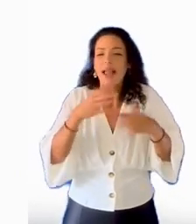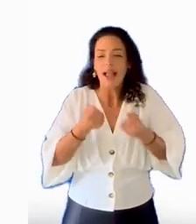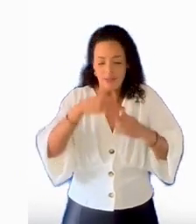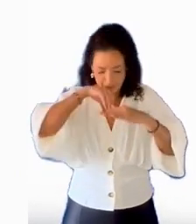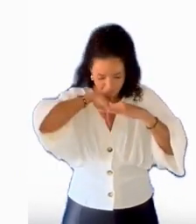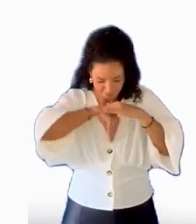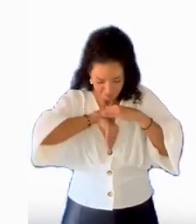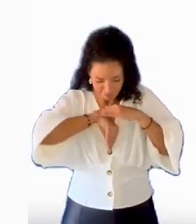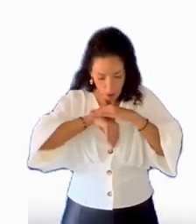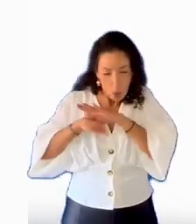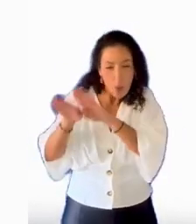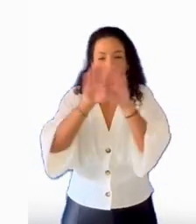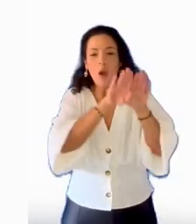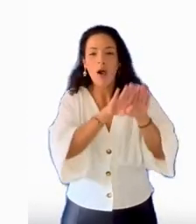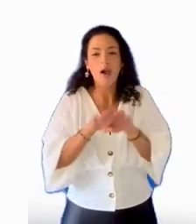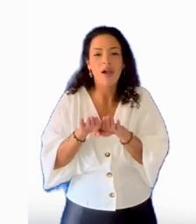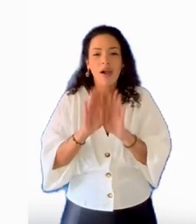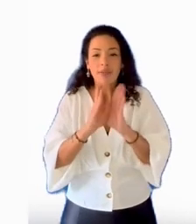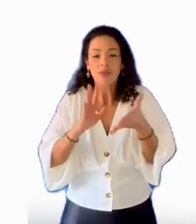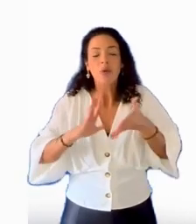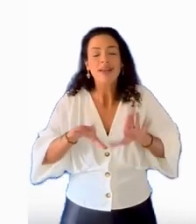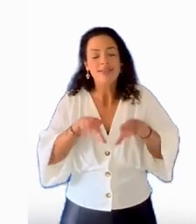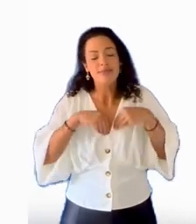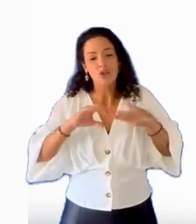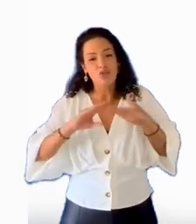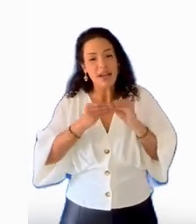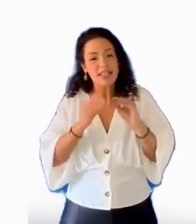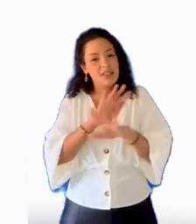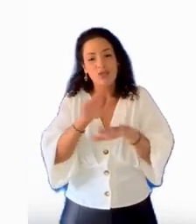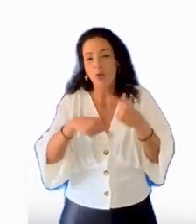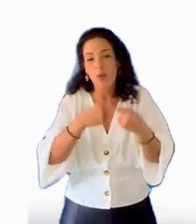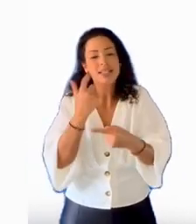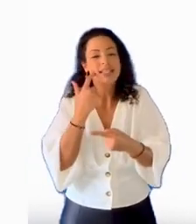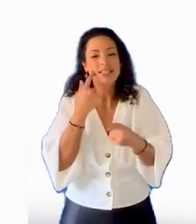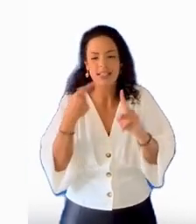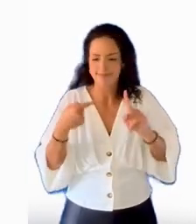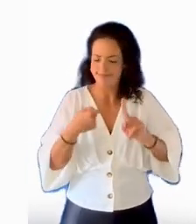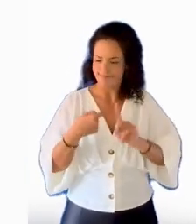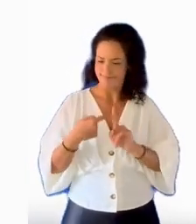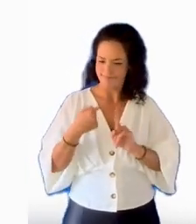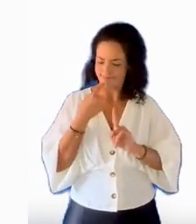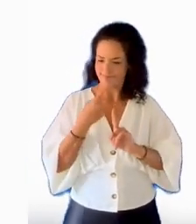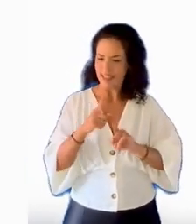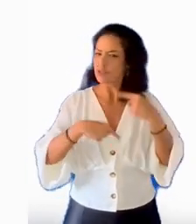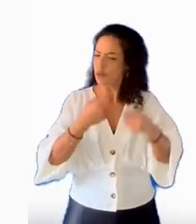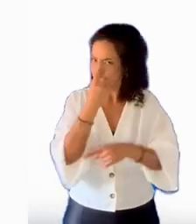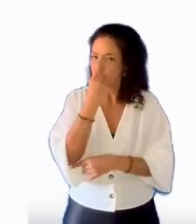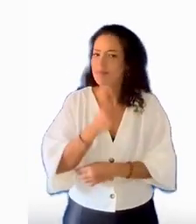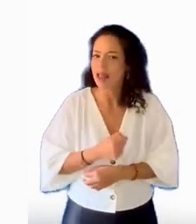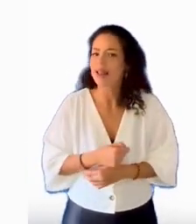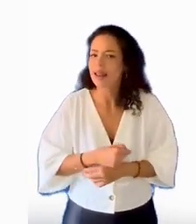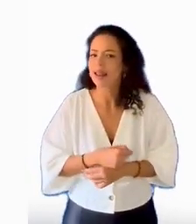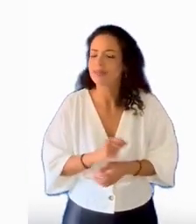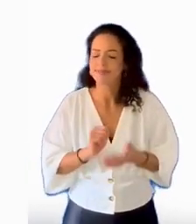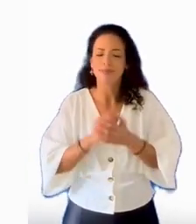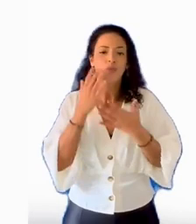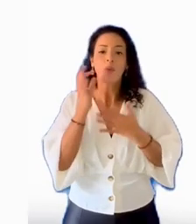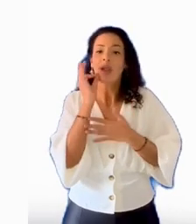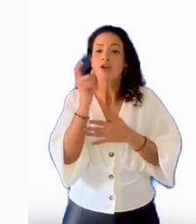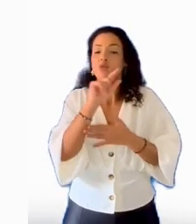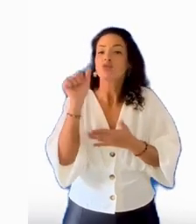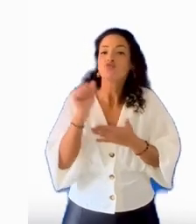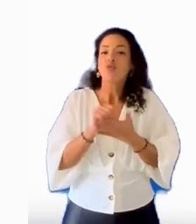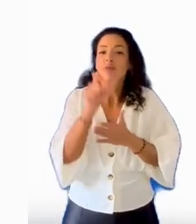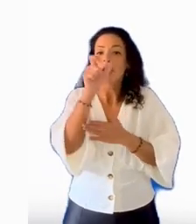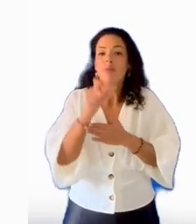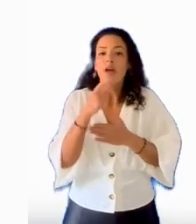us. Whilst accepting that creativity is not always easy, she argues that it is always possible. In asking what's right with